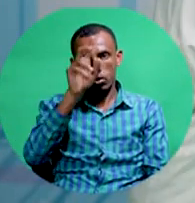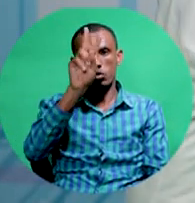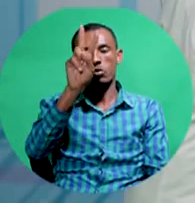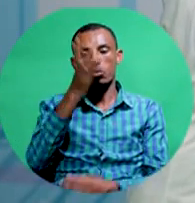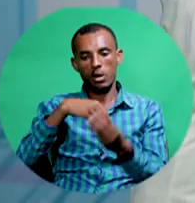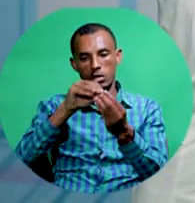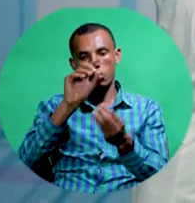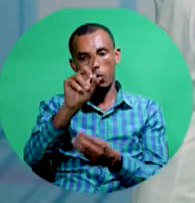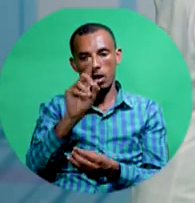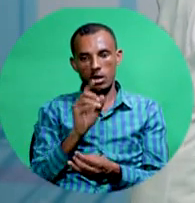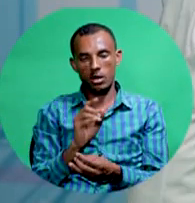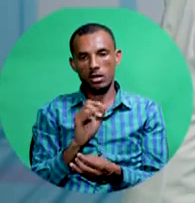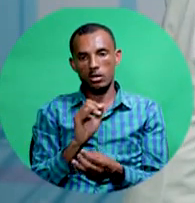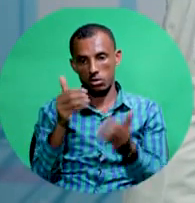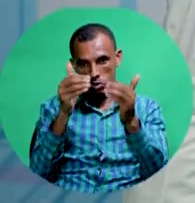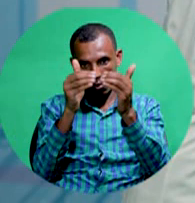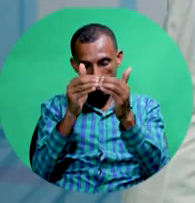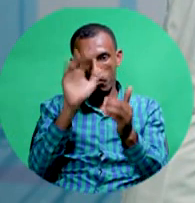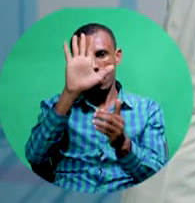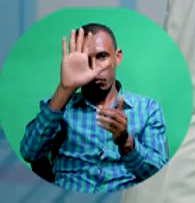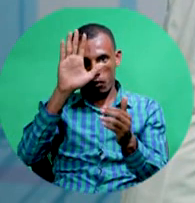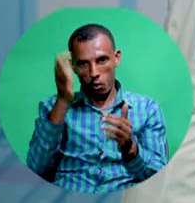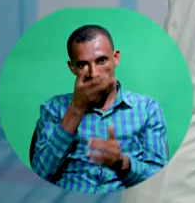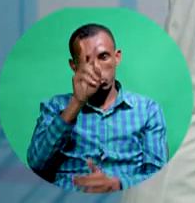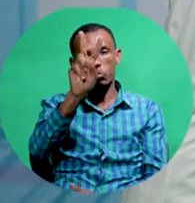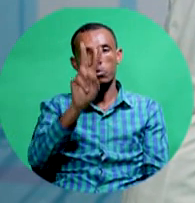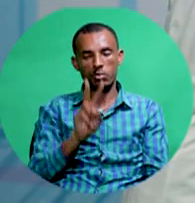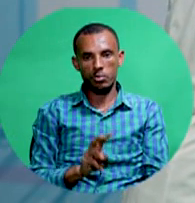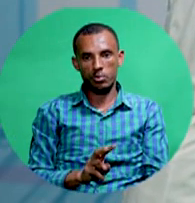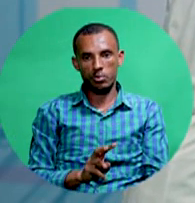1 is simply it is 5 over 2